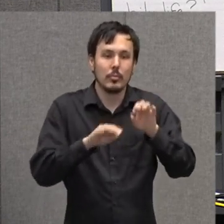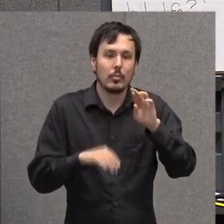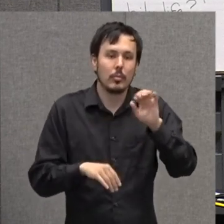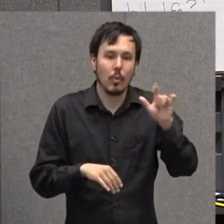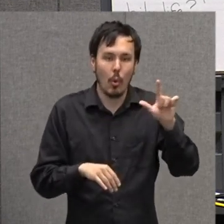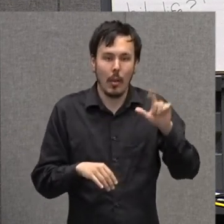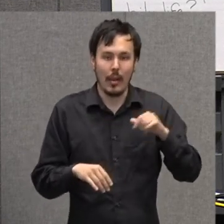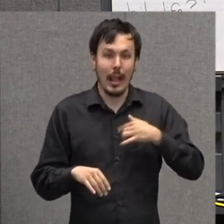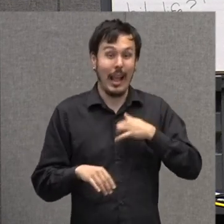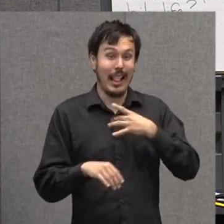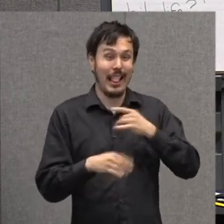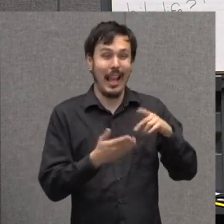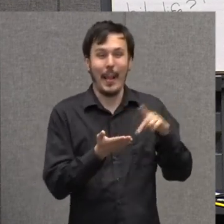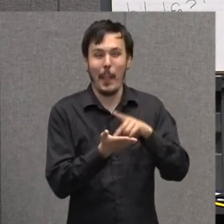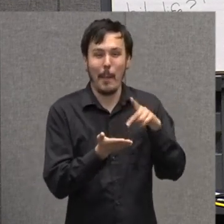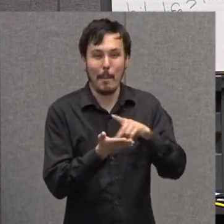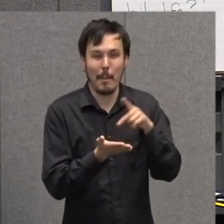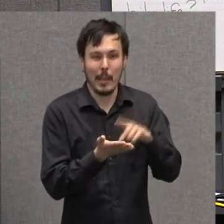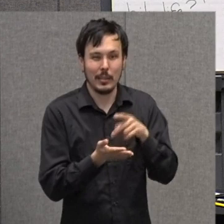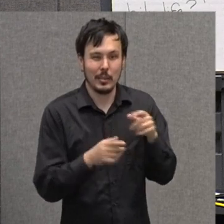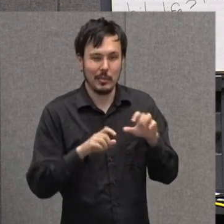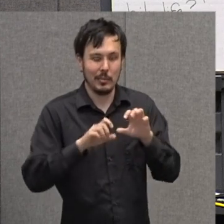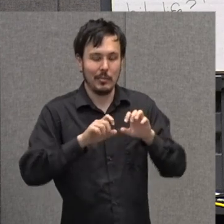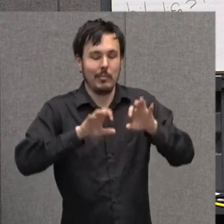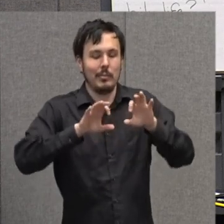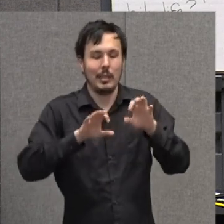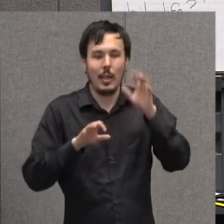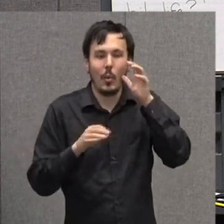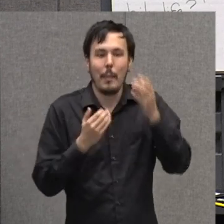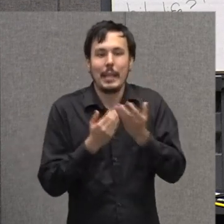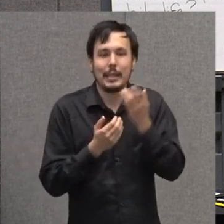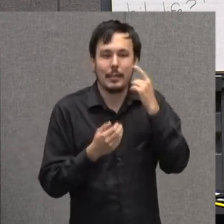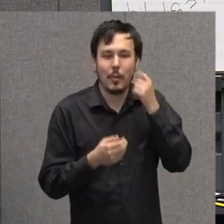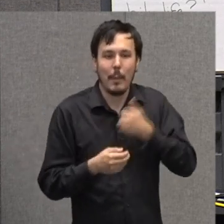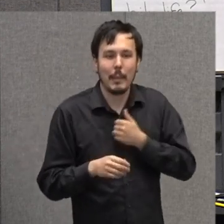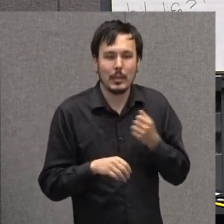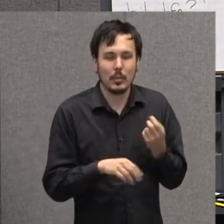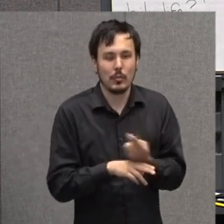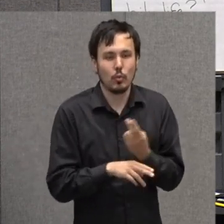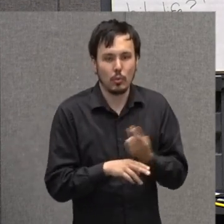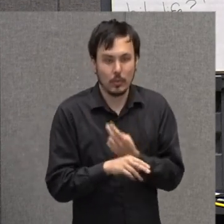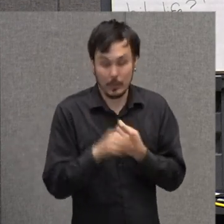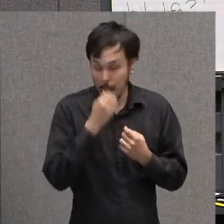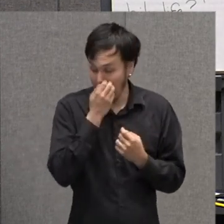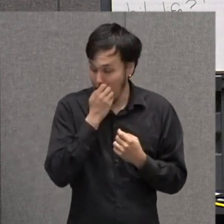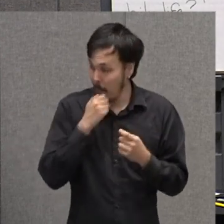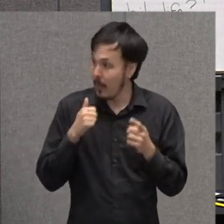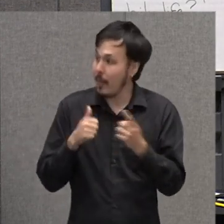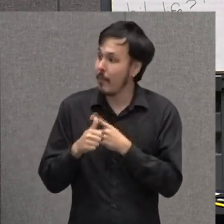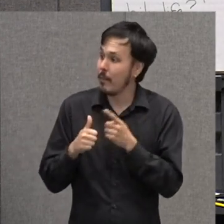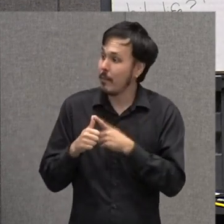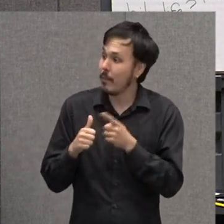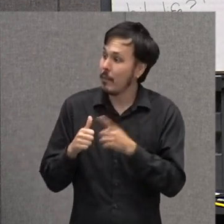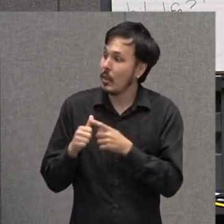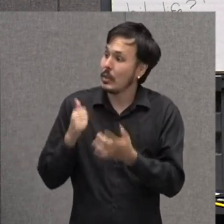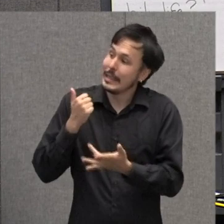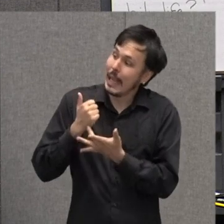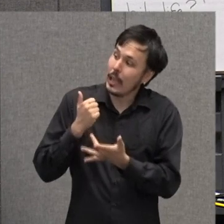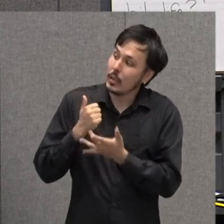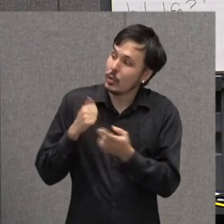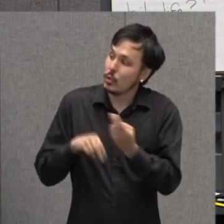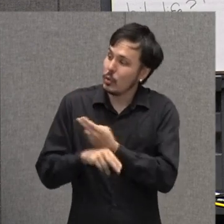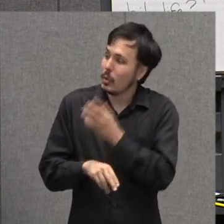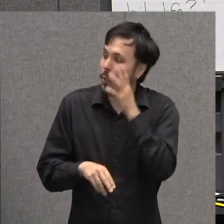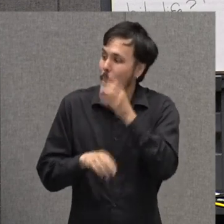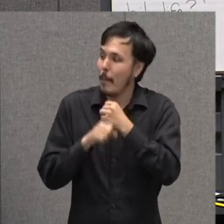because it's easy to get your fingers around. So the first technique that we're going to talk about on this poster is we're going to be making